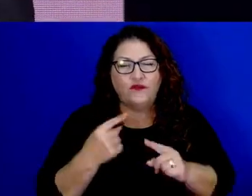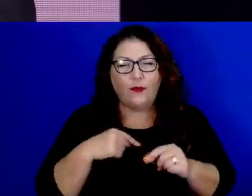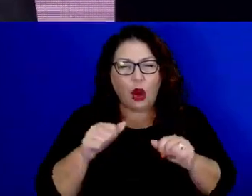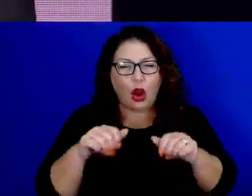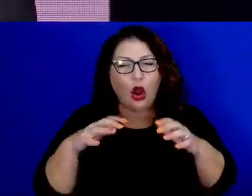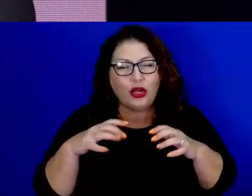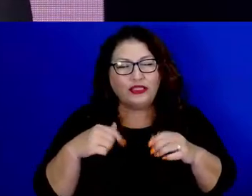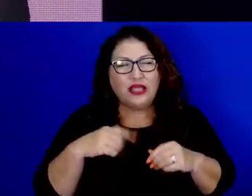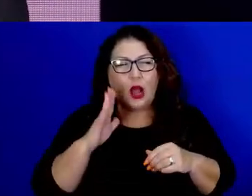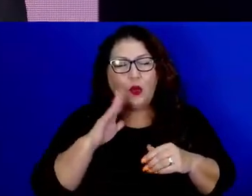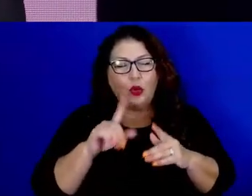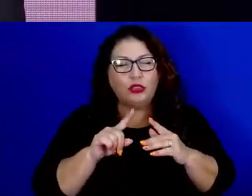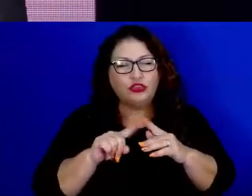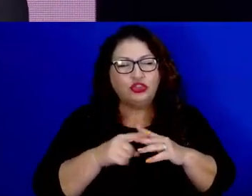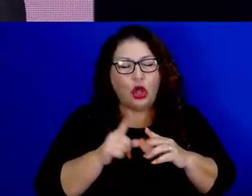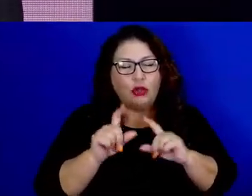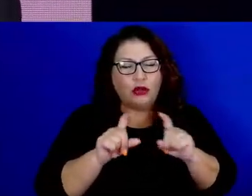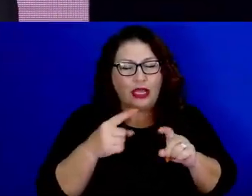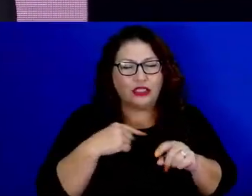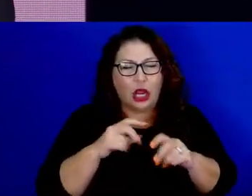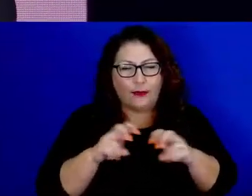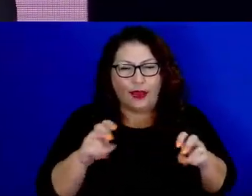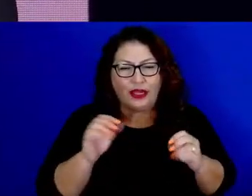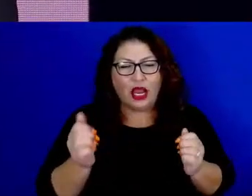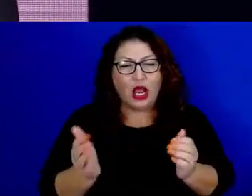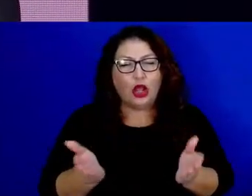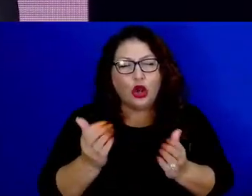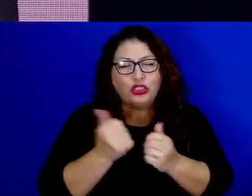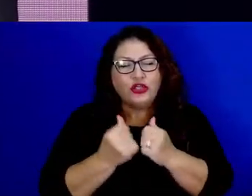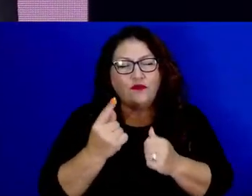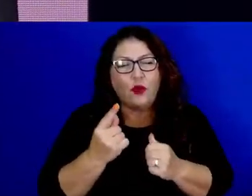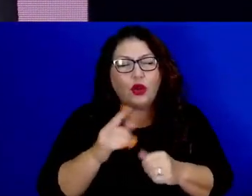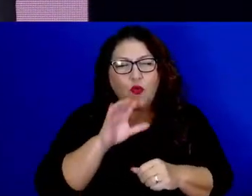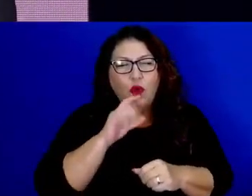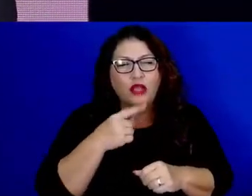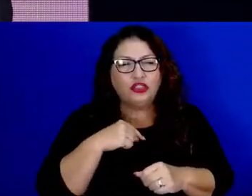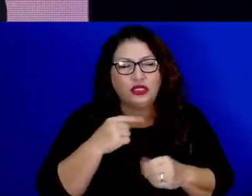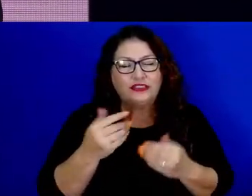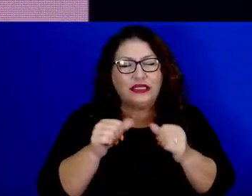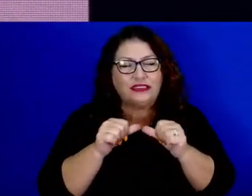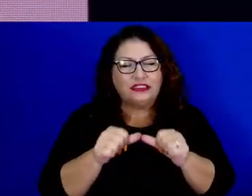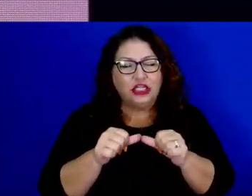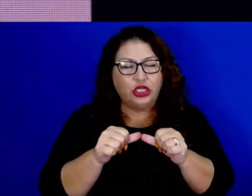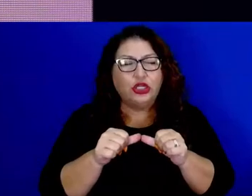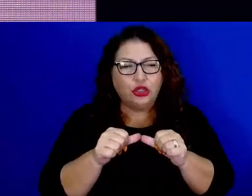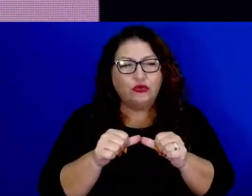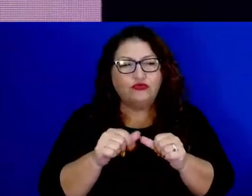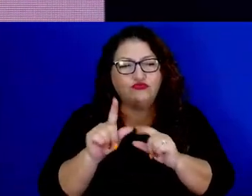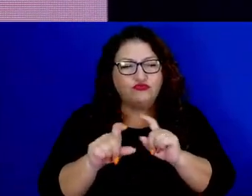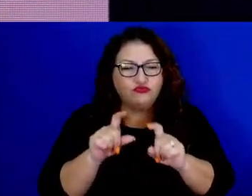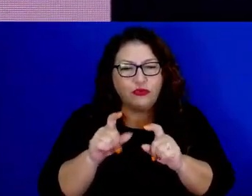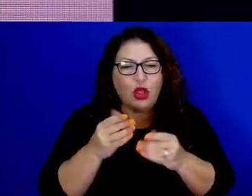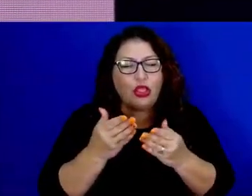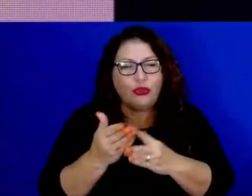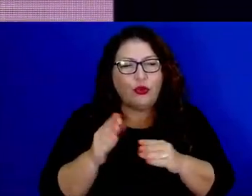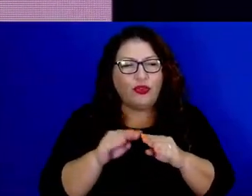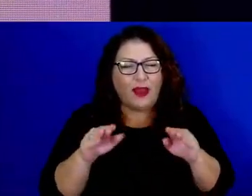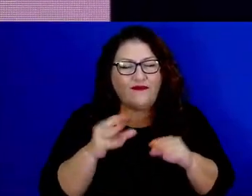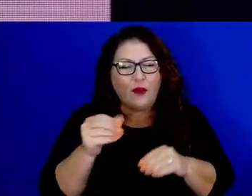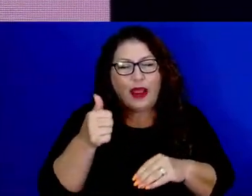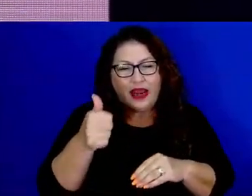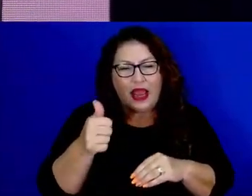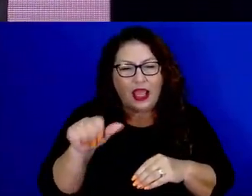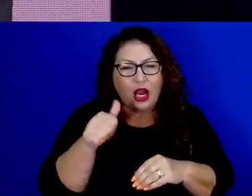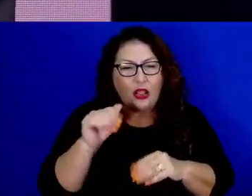encourage everybody who's watching us to continue dropping your questions in through the platform and liking other people's questions if you would like